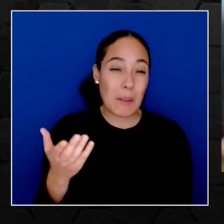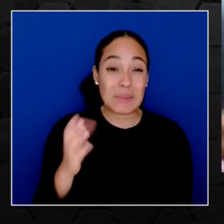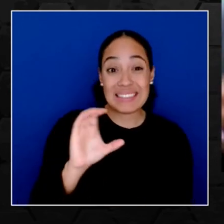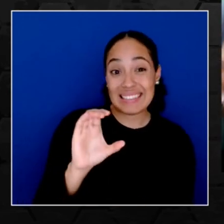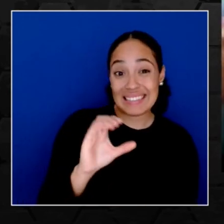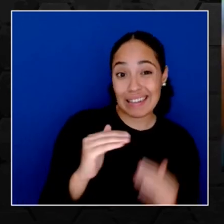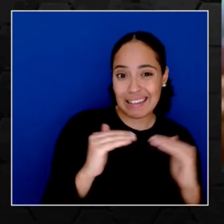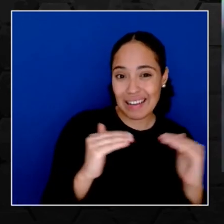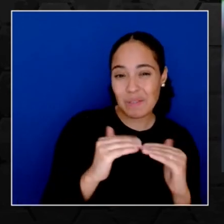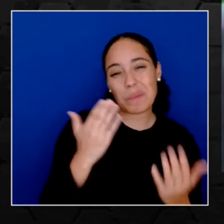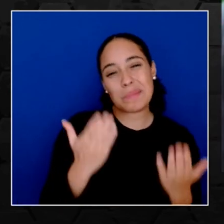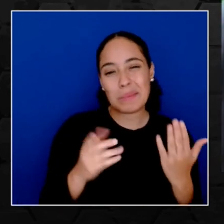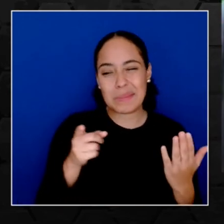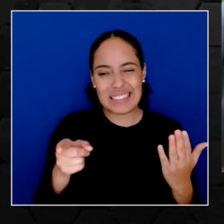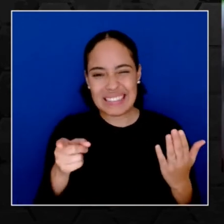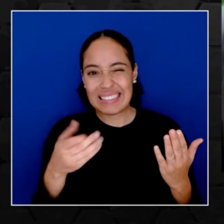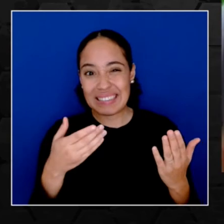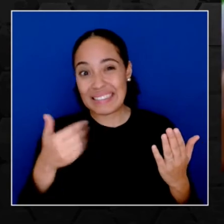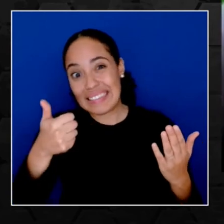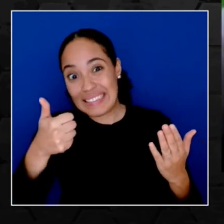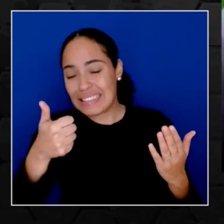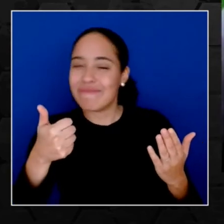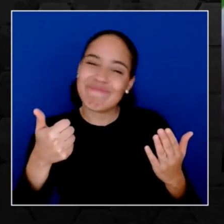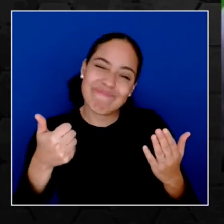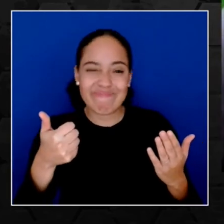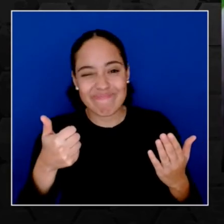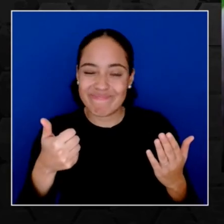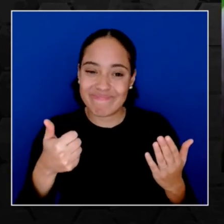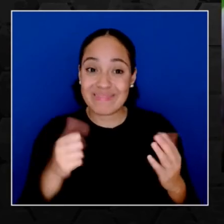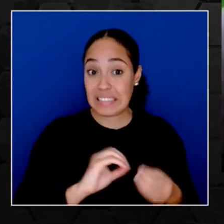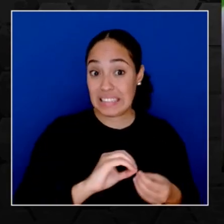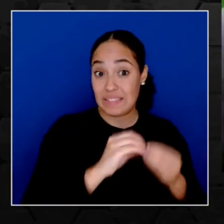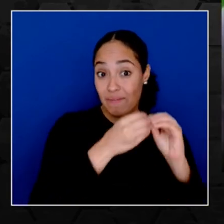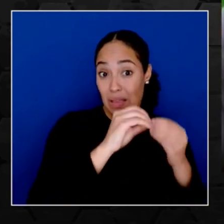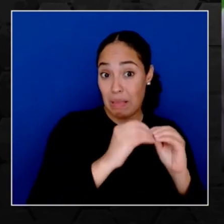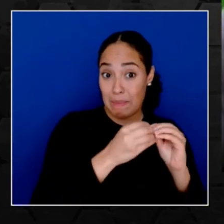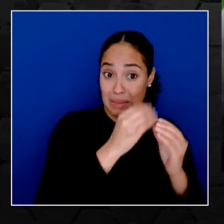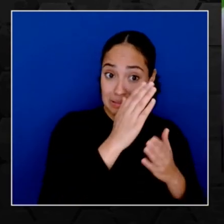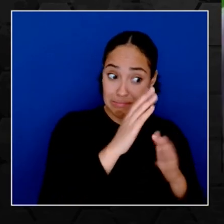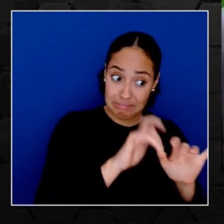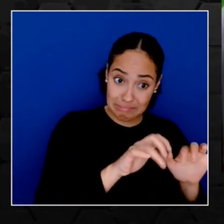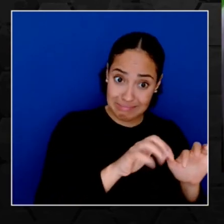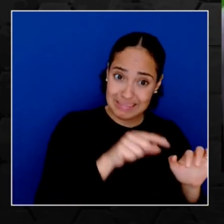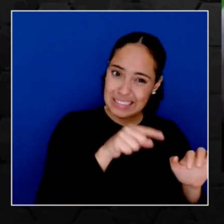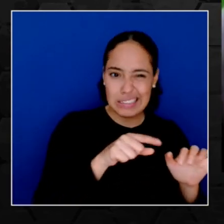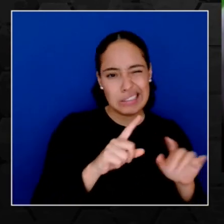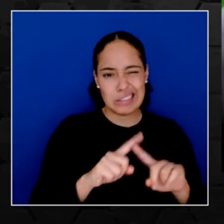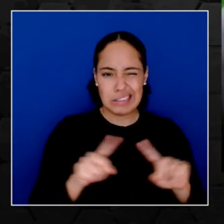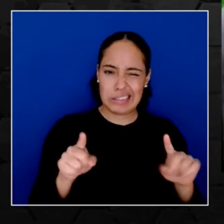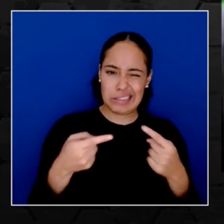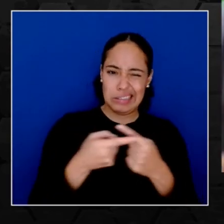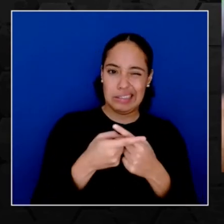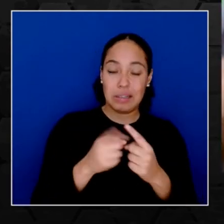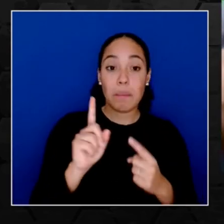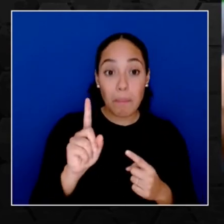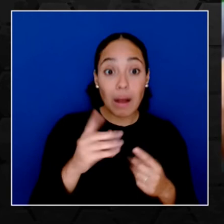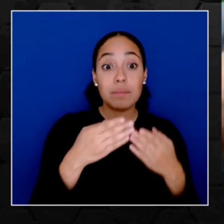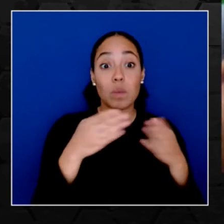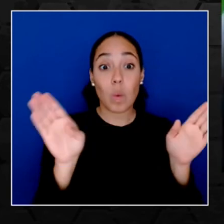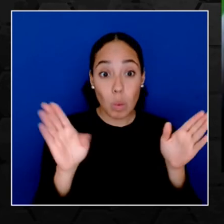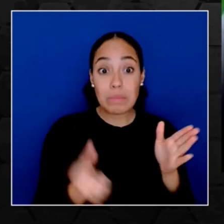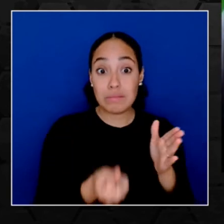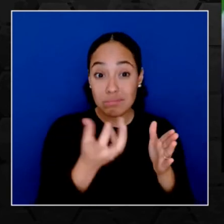preferable, because if we are working on development end, so yeah, NPM packages are open to NPM and Yarn packages are open for, again, if you want